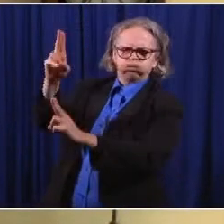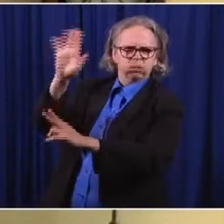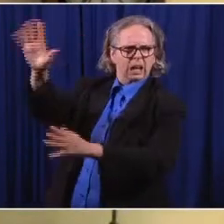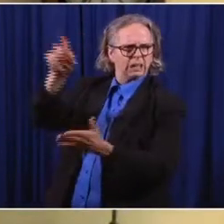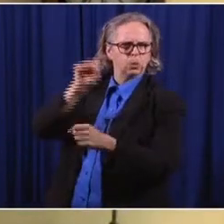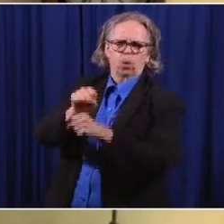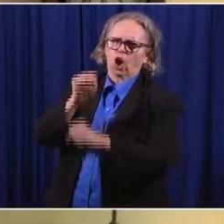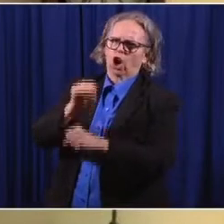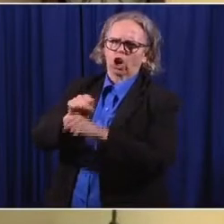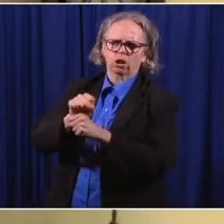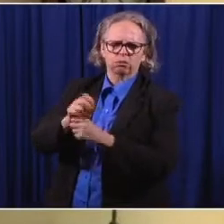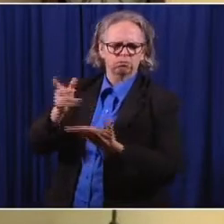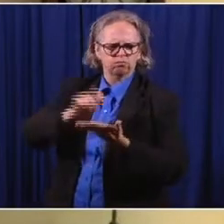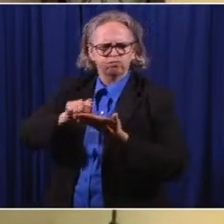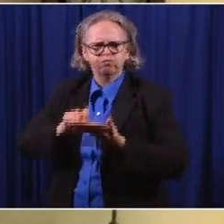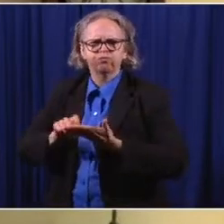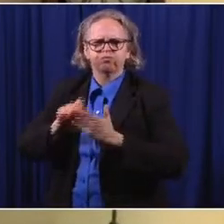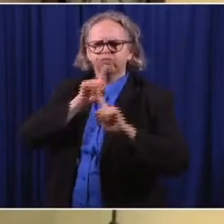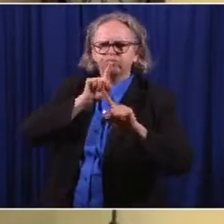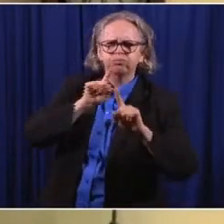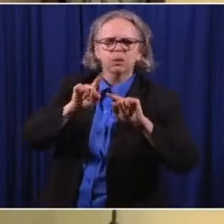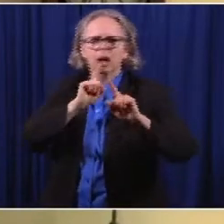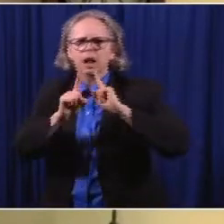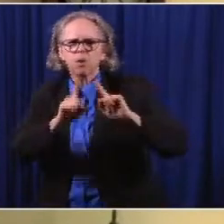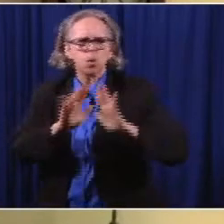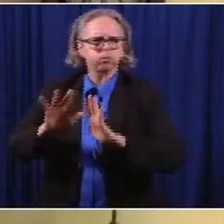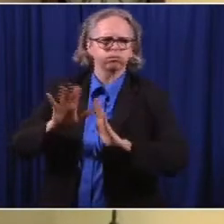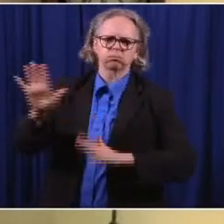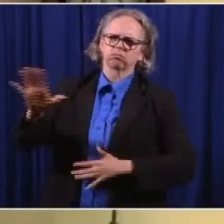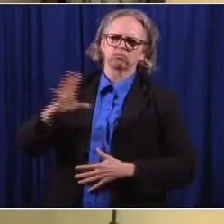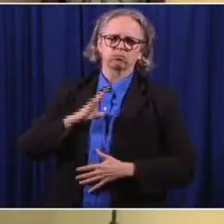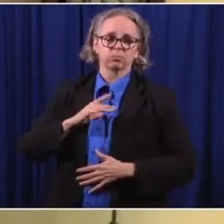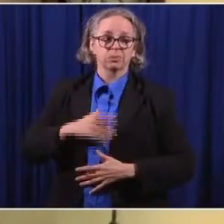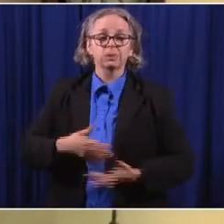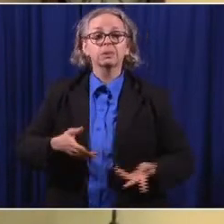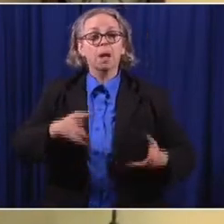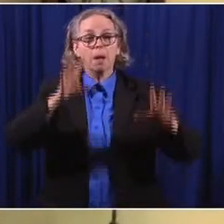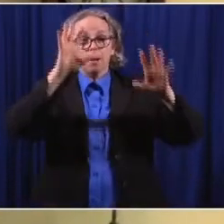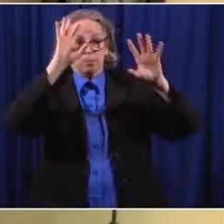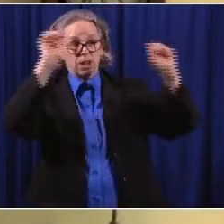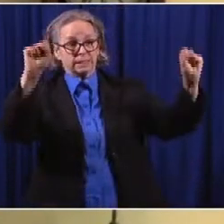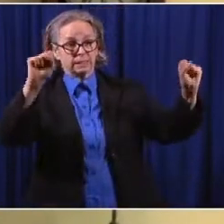what they were doing. The president made some decisions early on